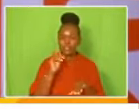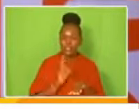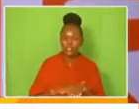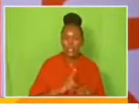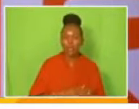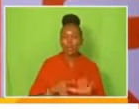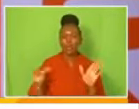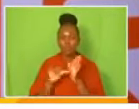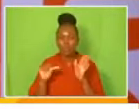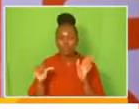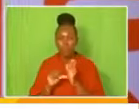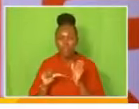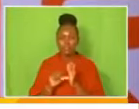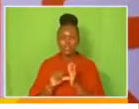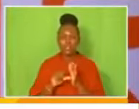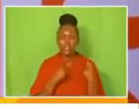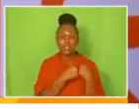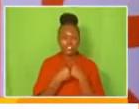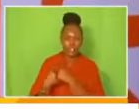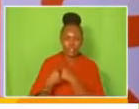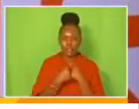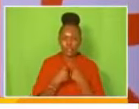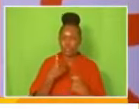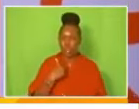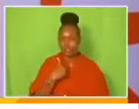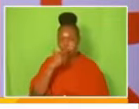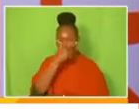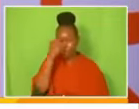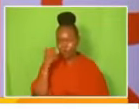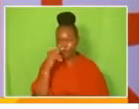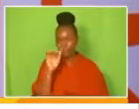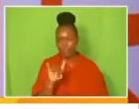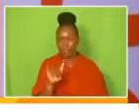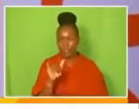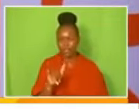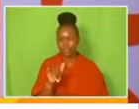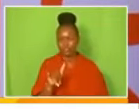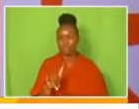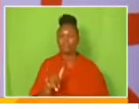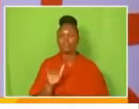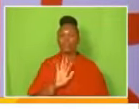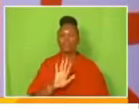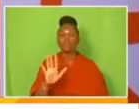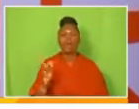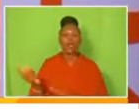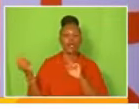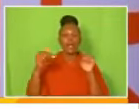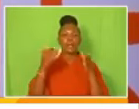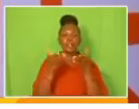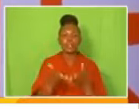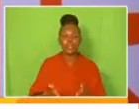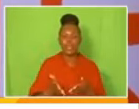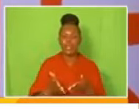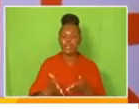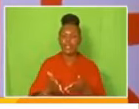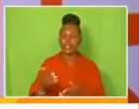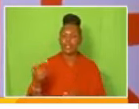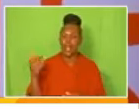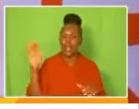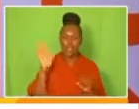heartbreaks that came with the polls. Your presence here in large numbers